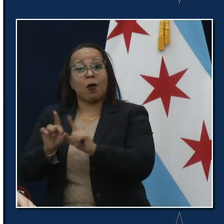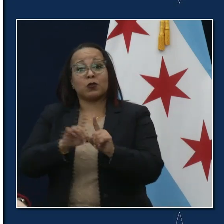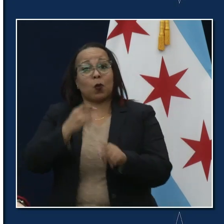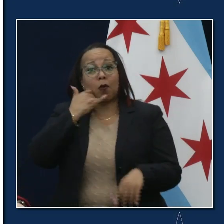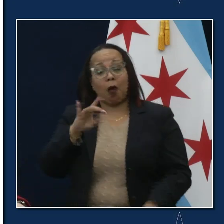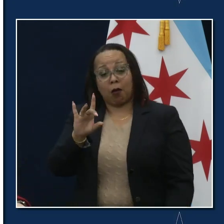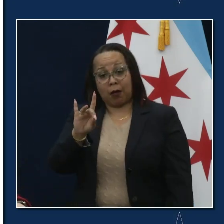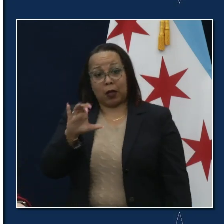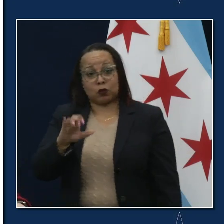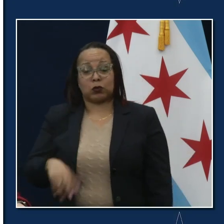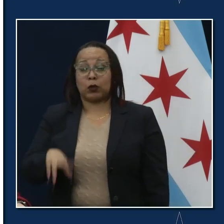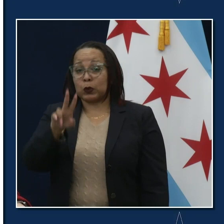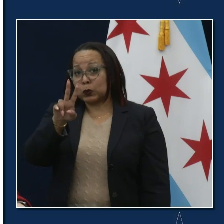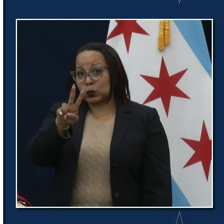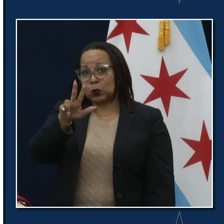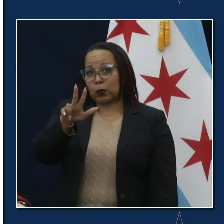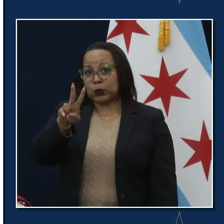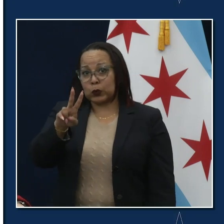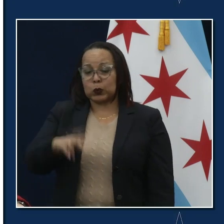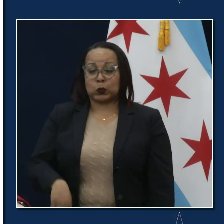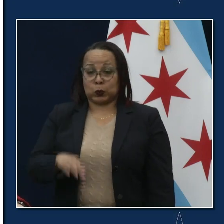call